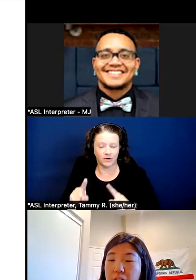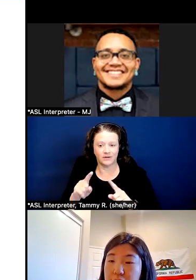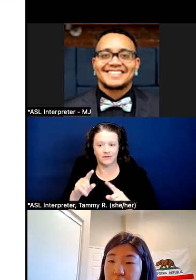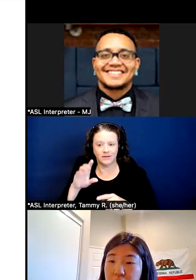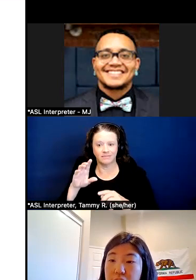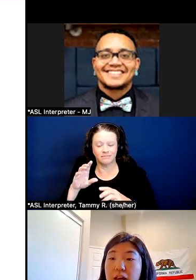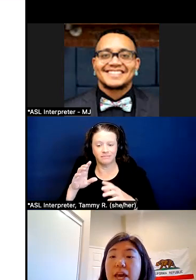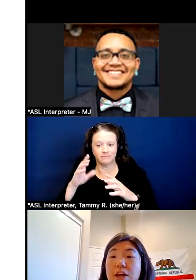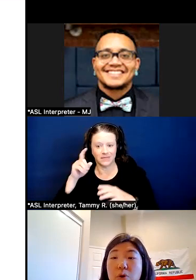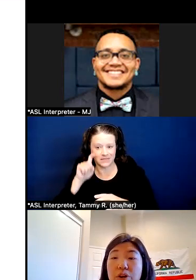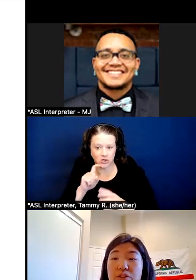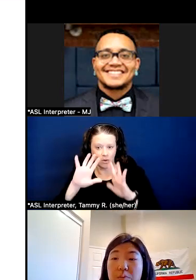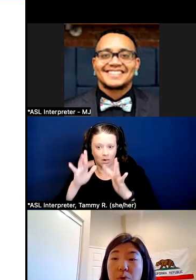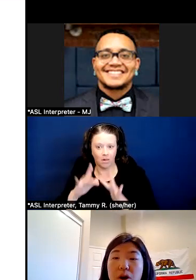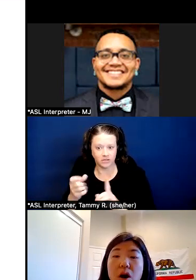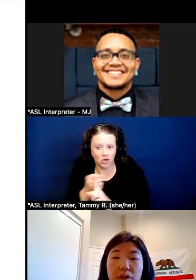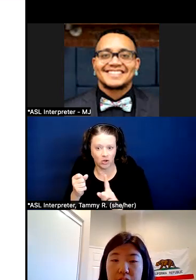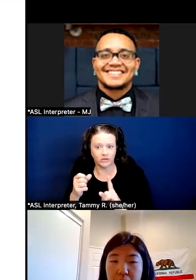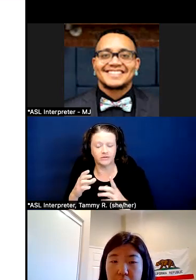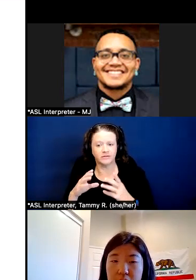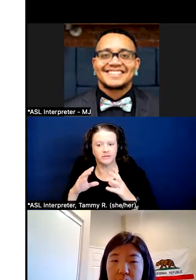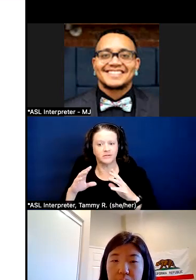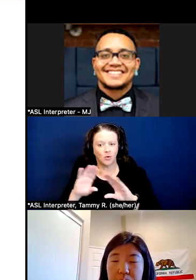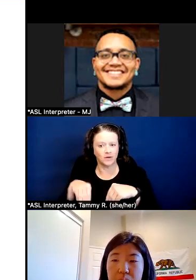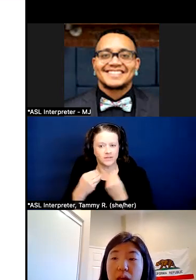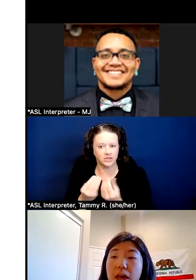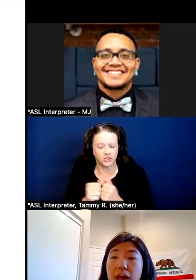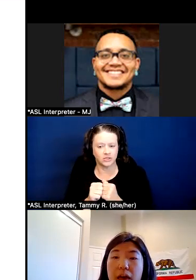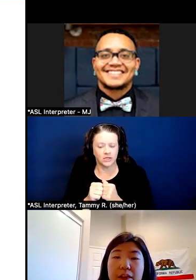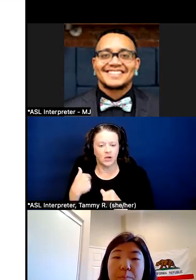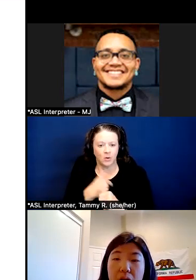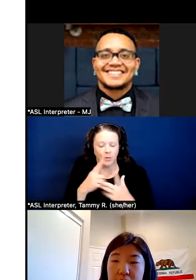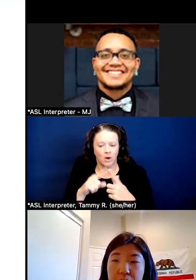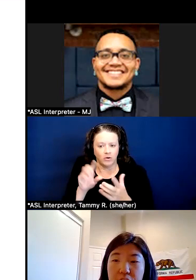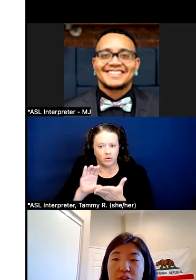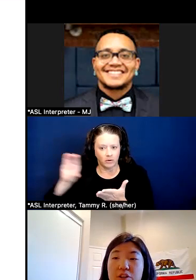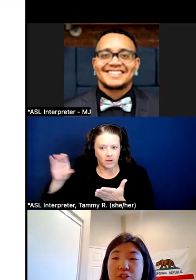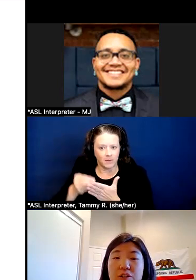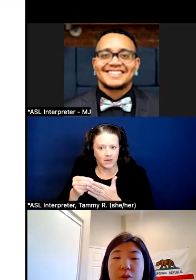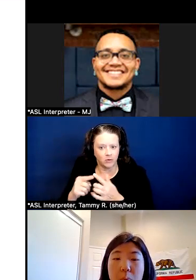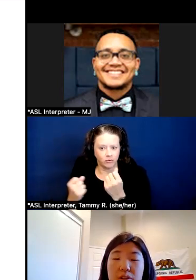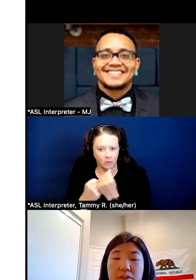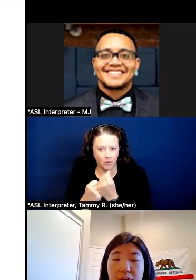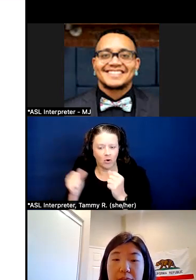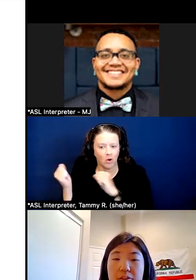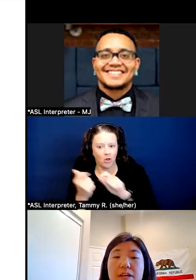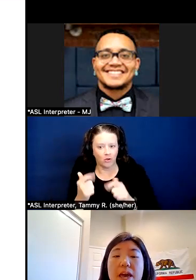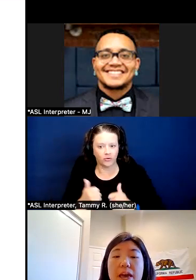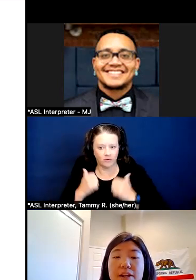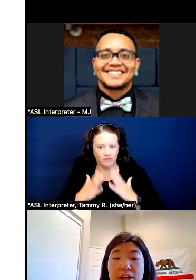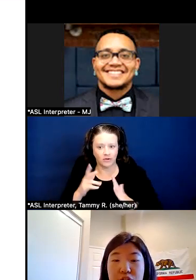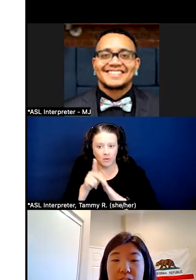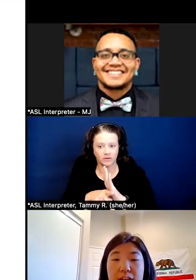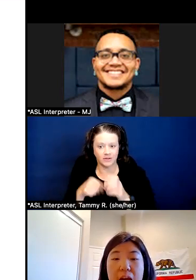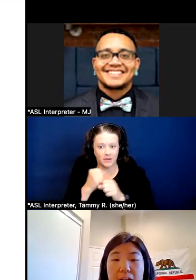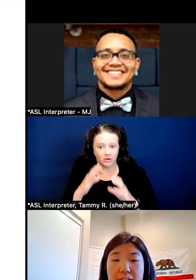specific organizations in order to support all survivors. And then policymakers should support survivors